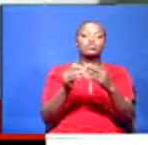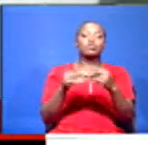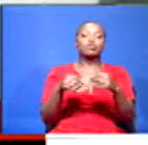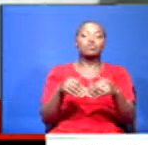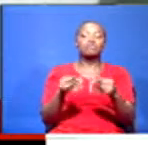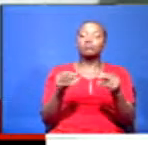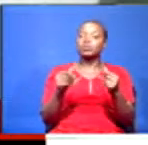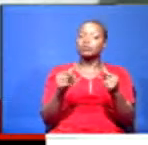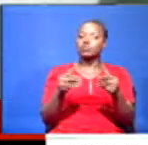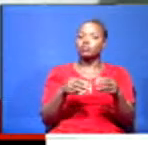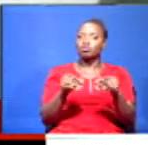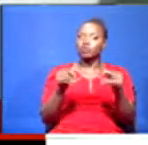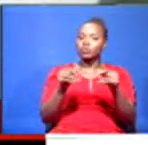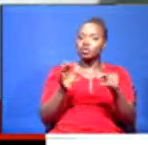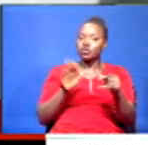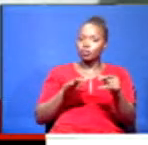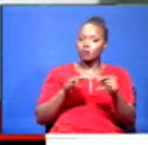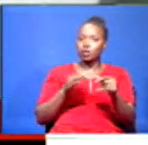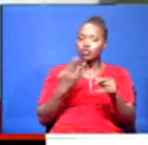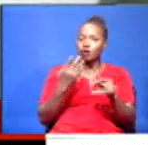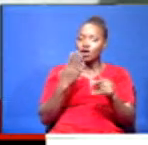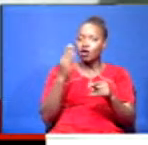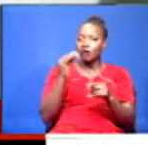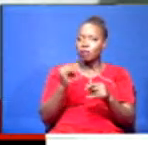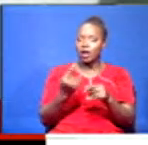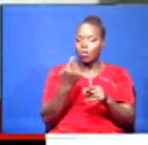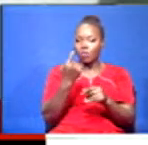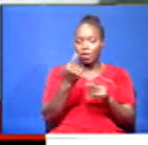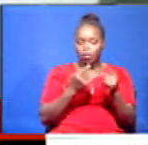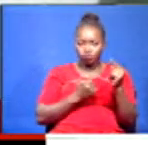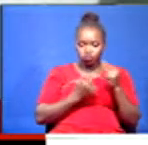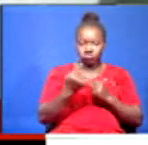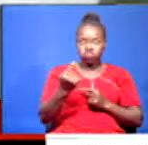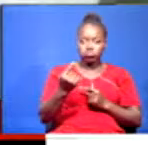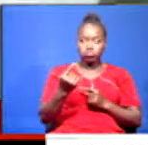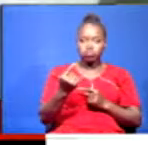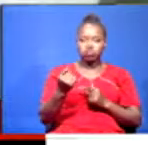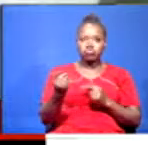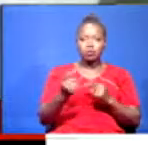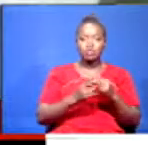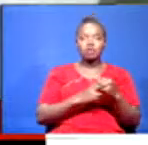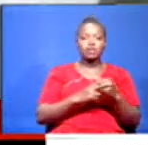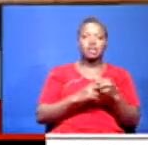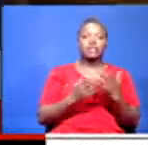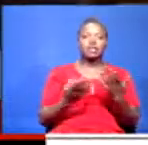place in the women's 4x100 relay in July's World Championships in Oregon.